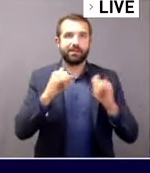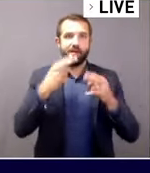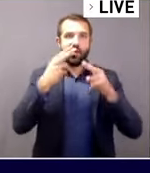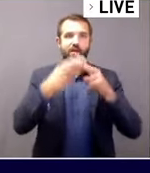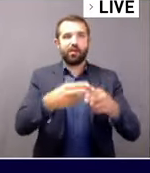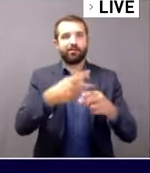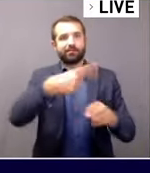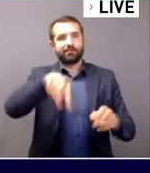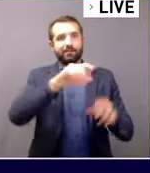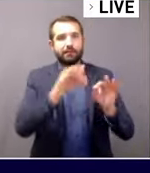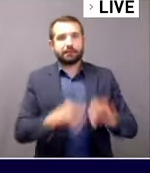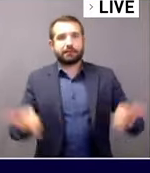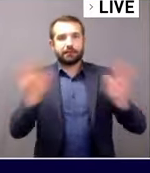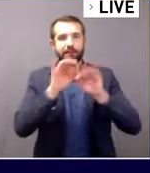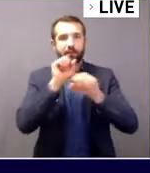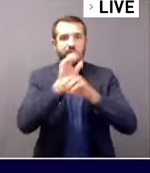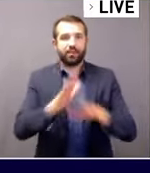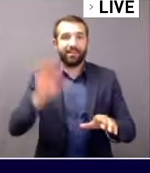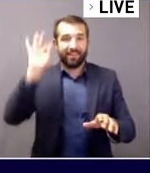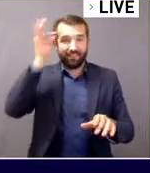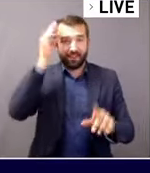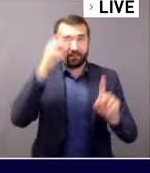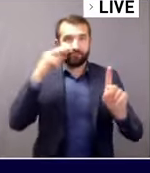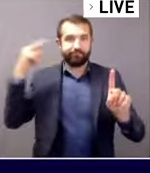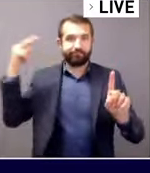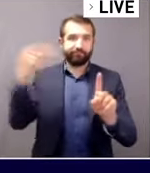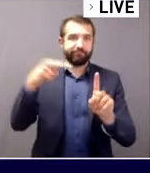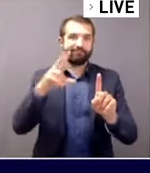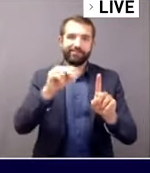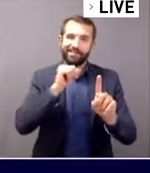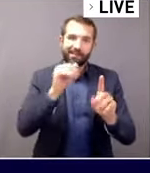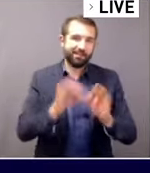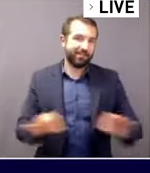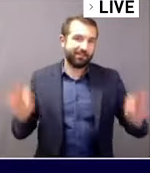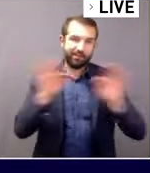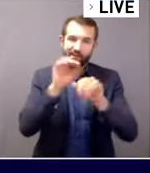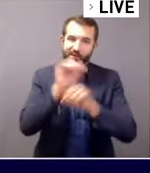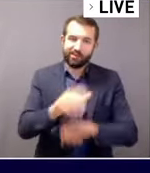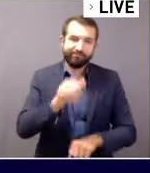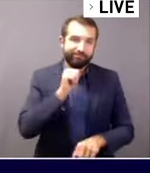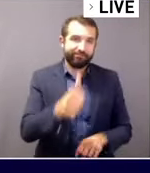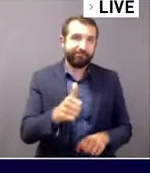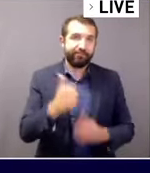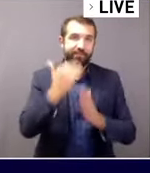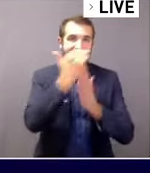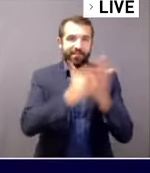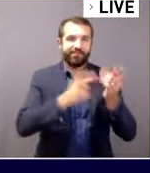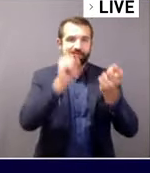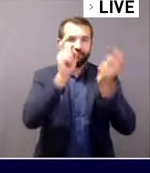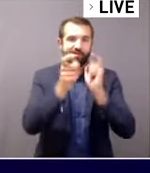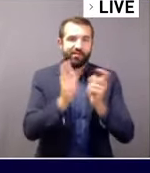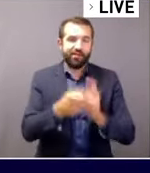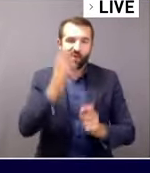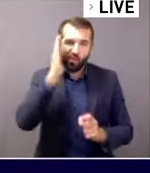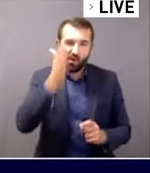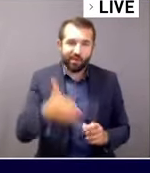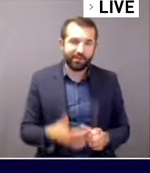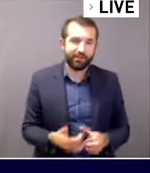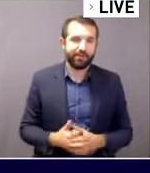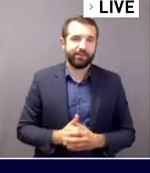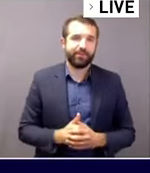But we are keeping tabs on that. This is our current thinking. Depending on how the outbreak management unfolds, that document itself may